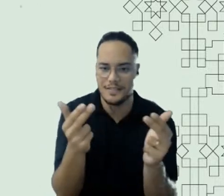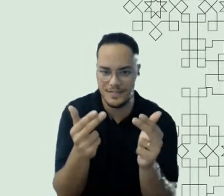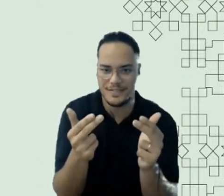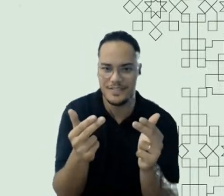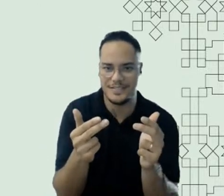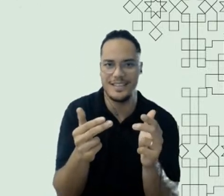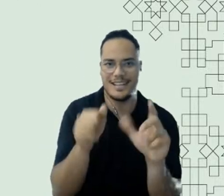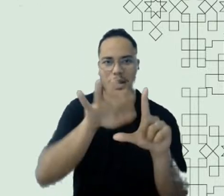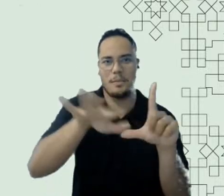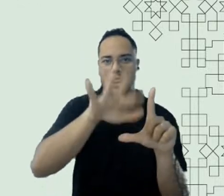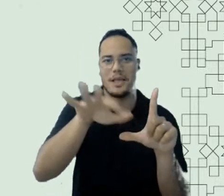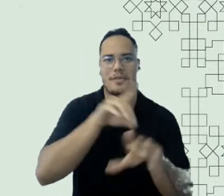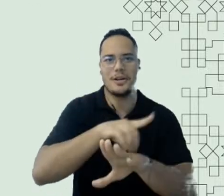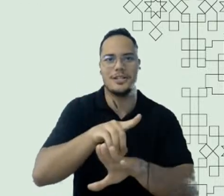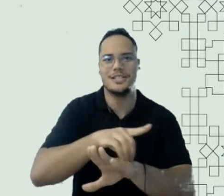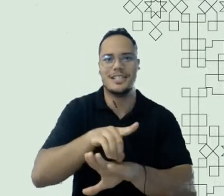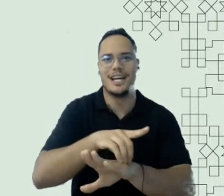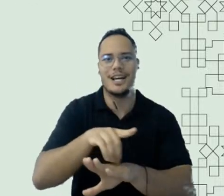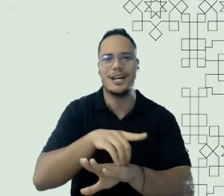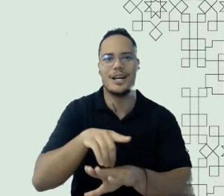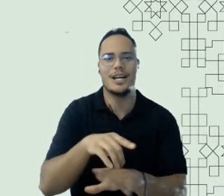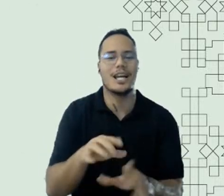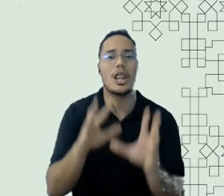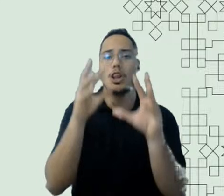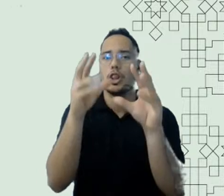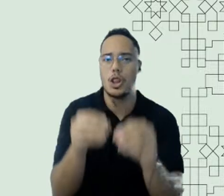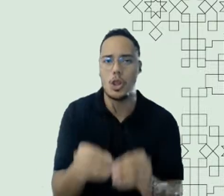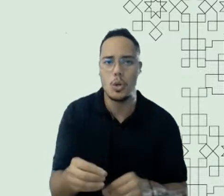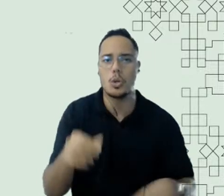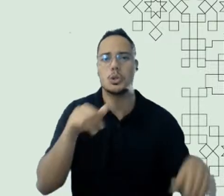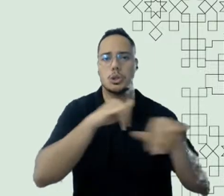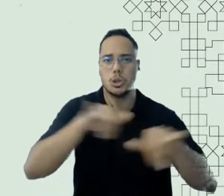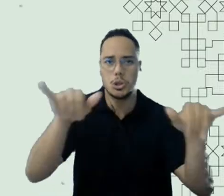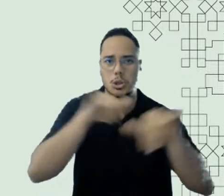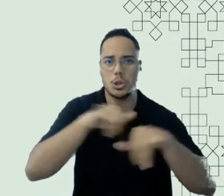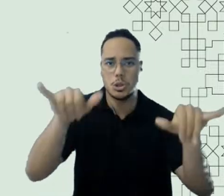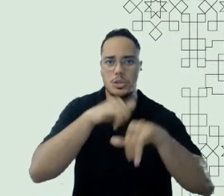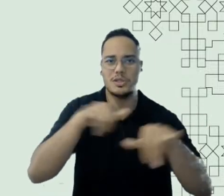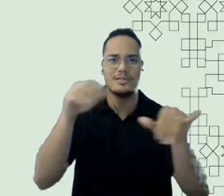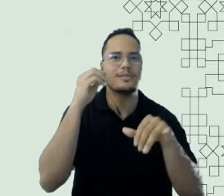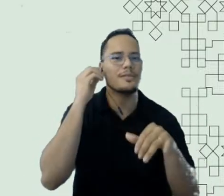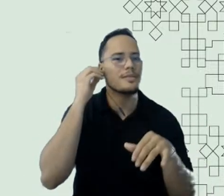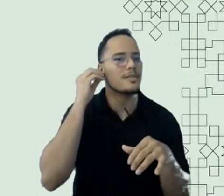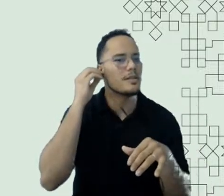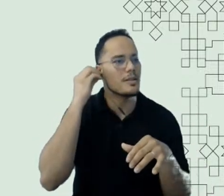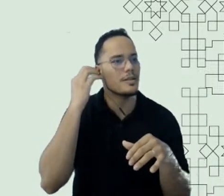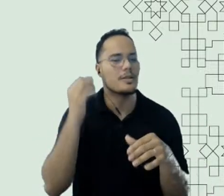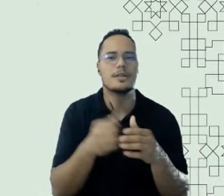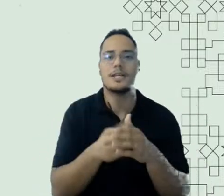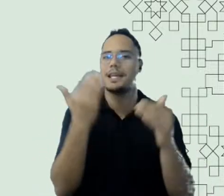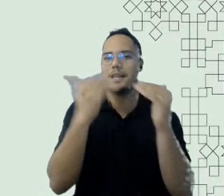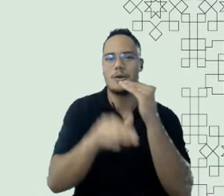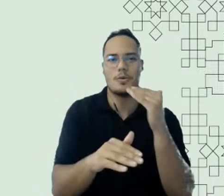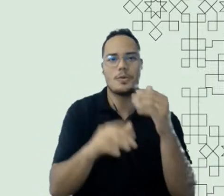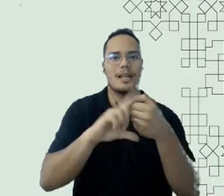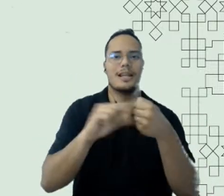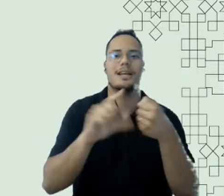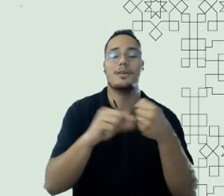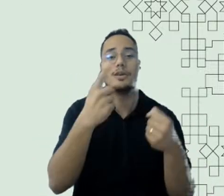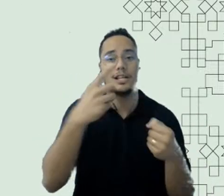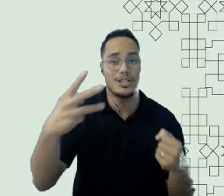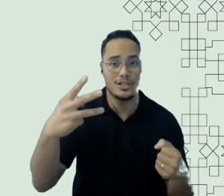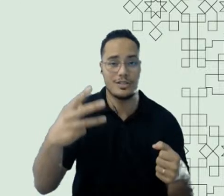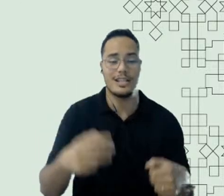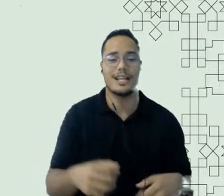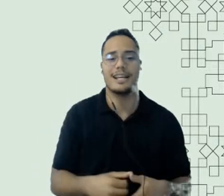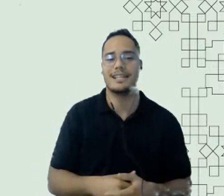crucial issue of the world. And it was really, really, really fun, of course. And so it showed that it was really an important issue.